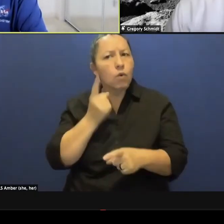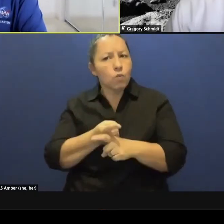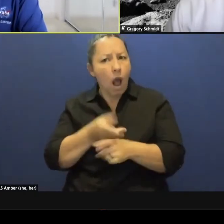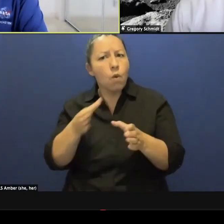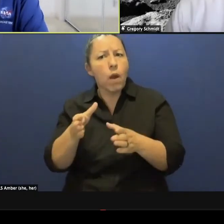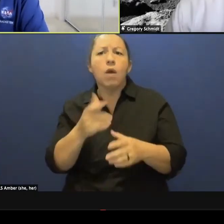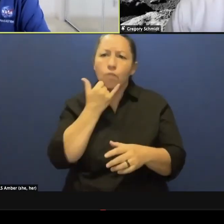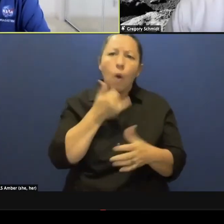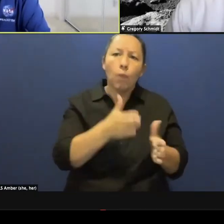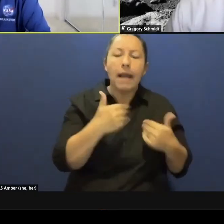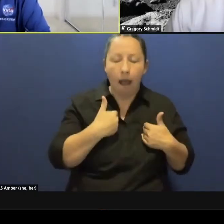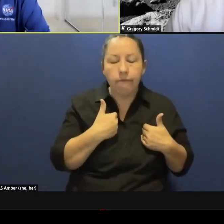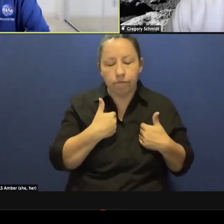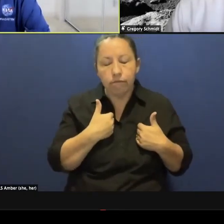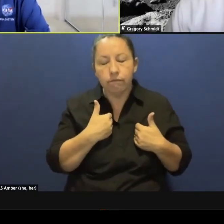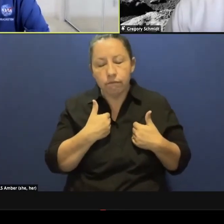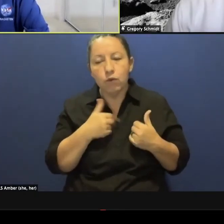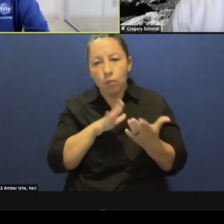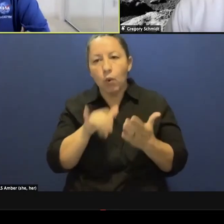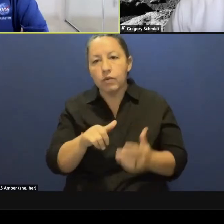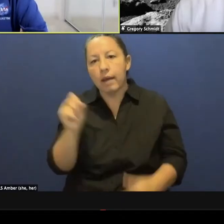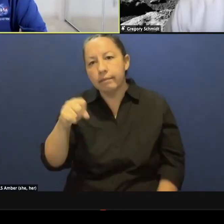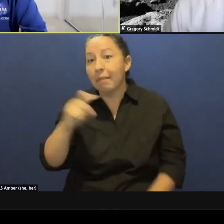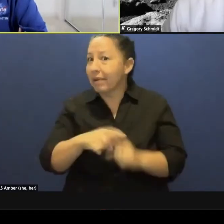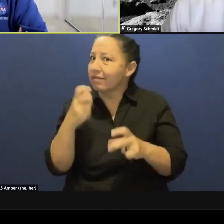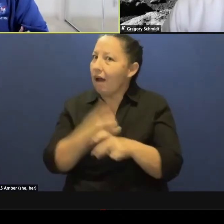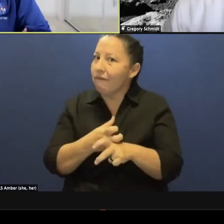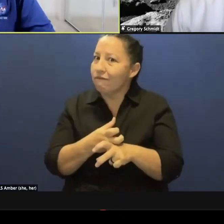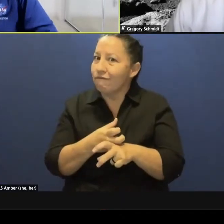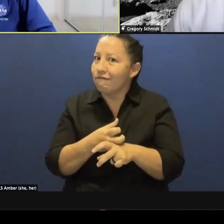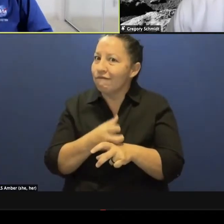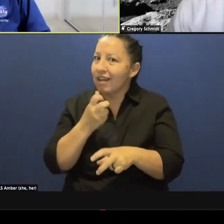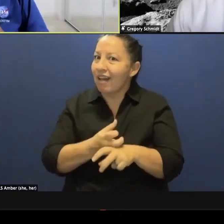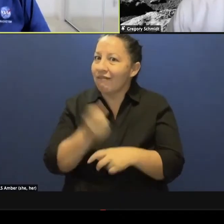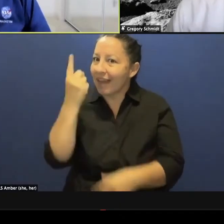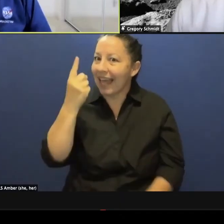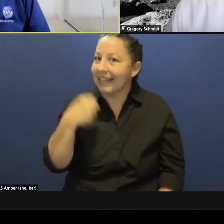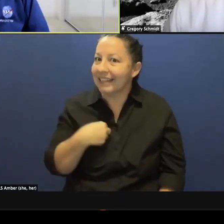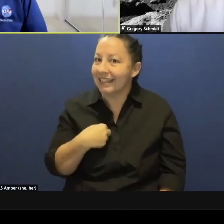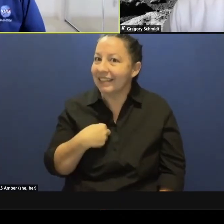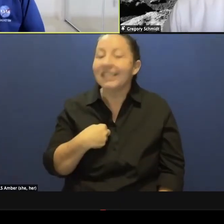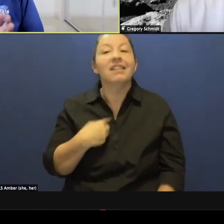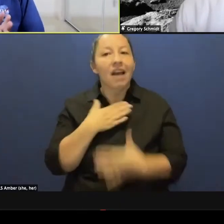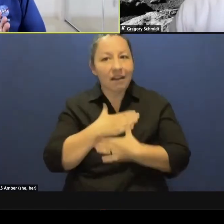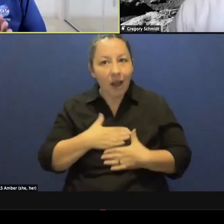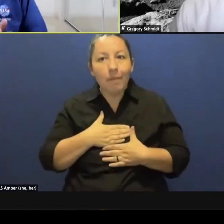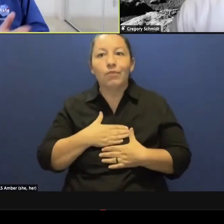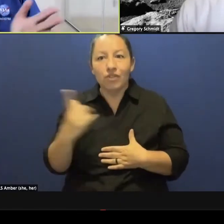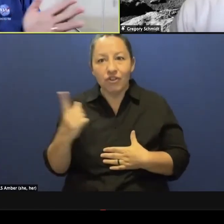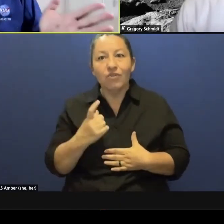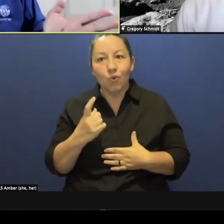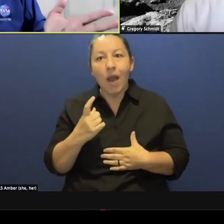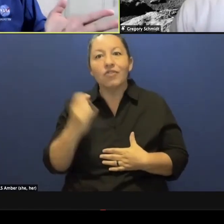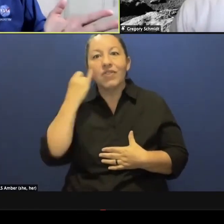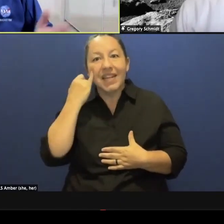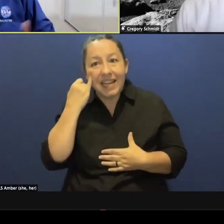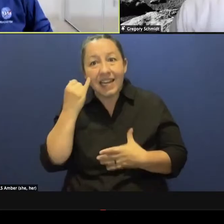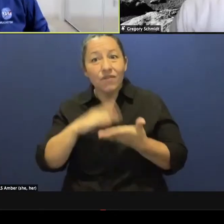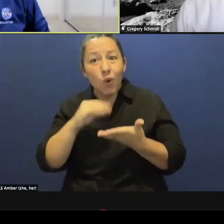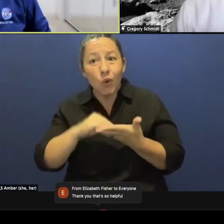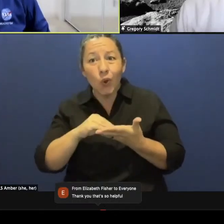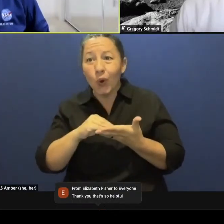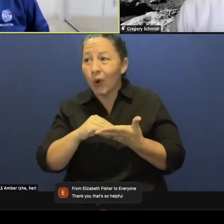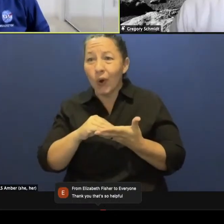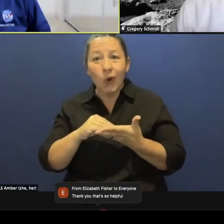that. But it's hard. I get it. And I appreciate the question. And if you learn tricks to